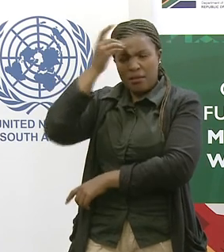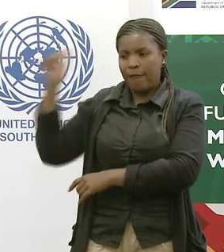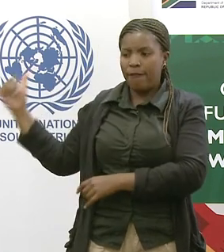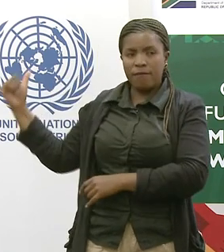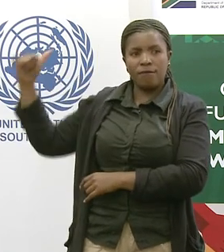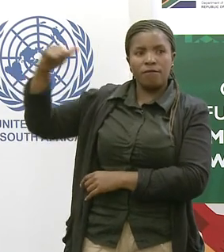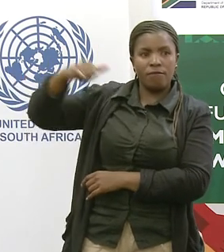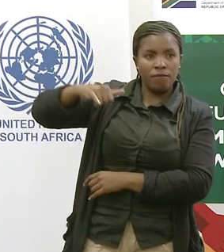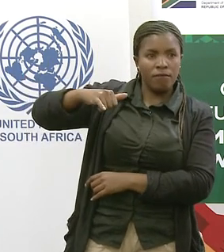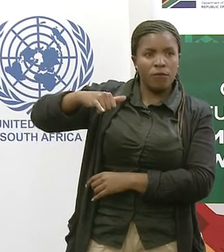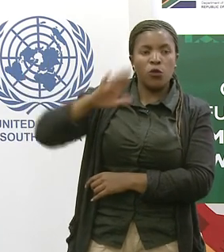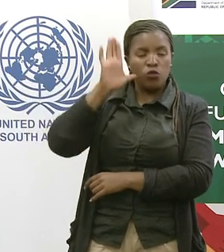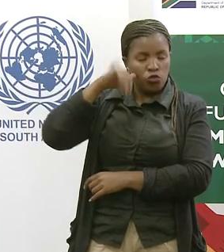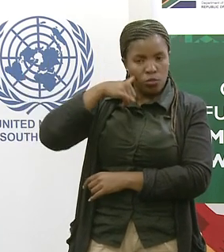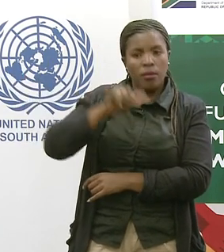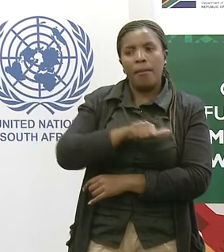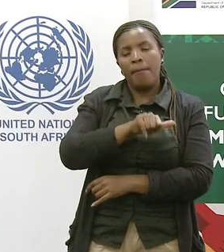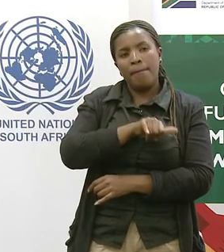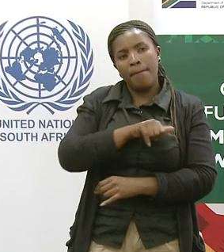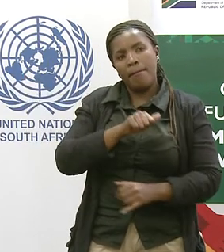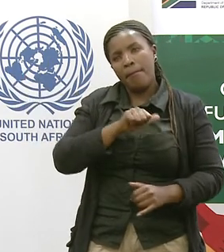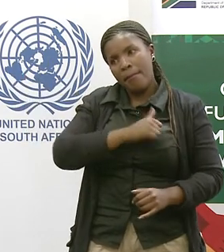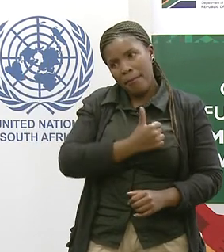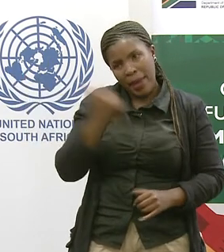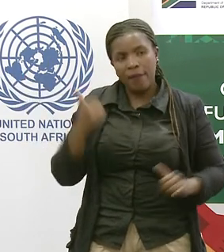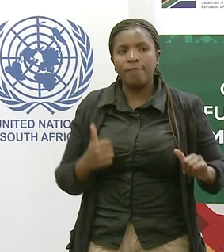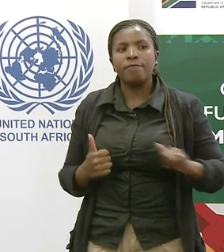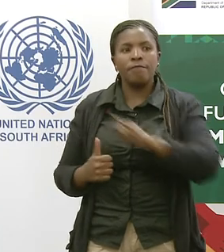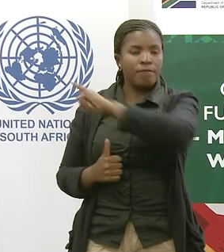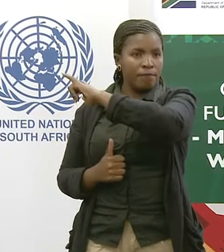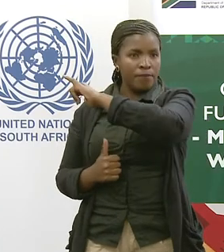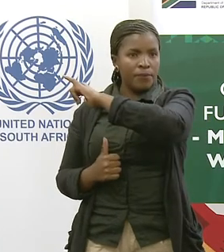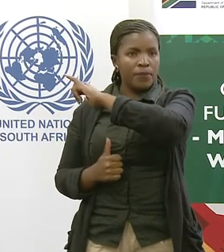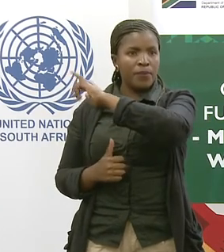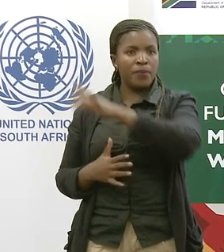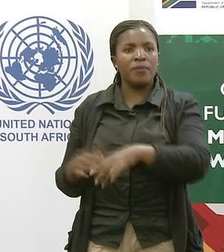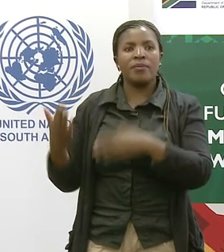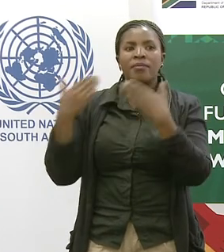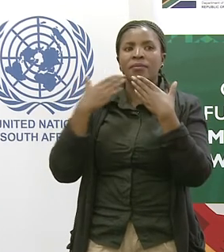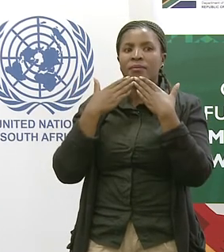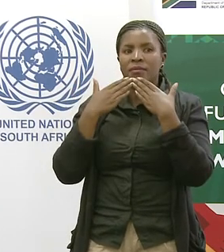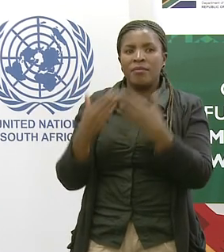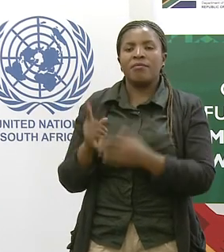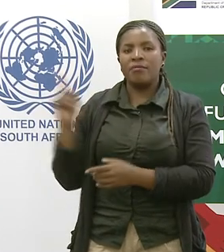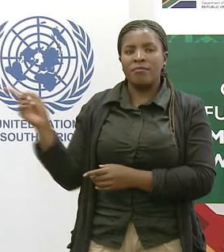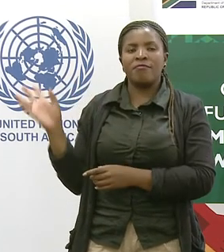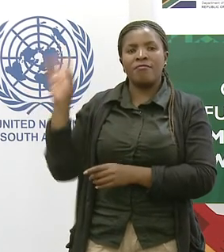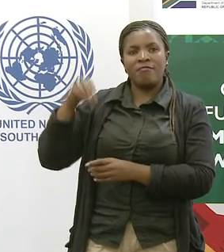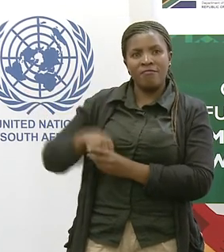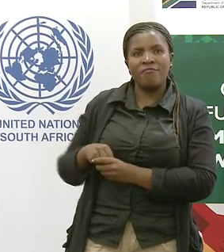morning. They're flying out tomorrow. We thank you very much for your willingness to come and participate.